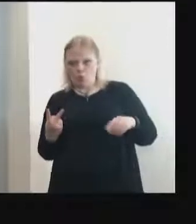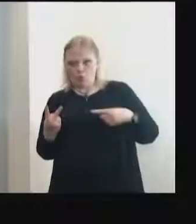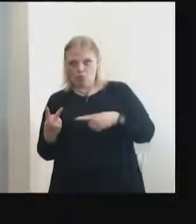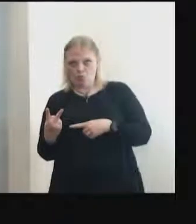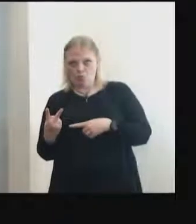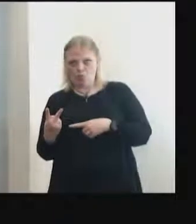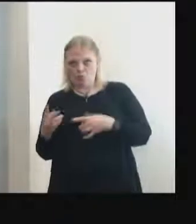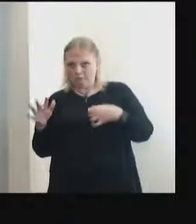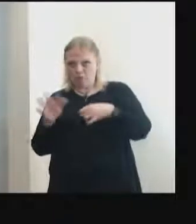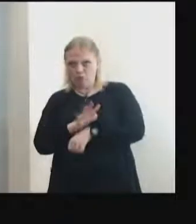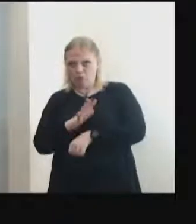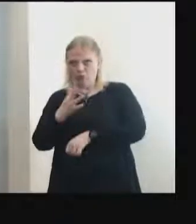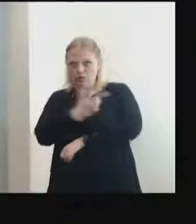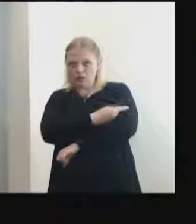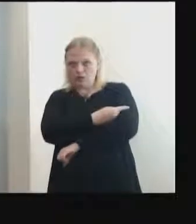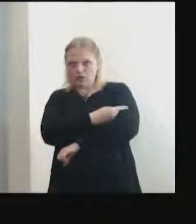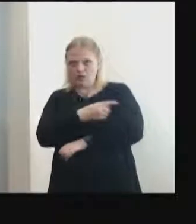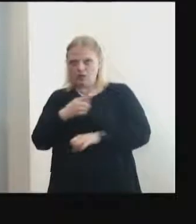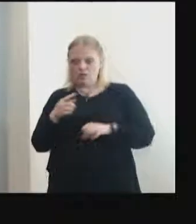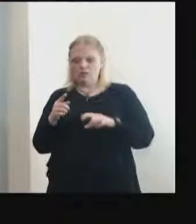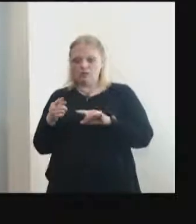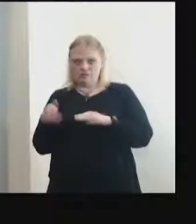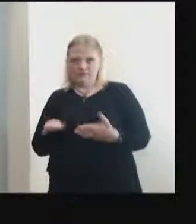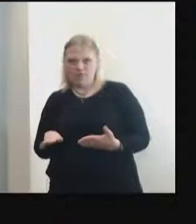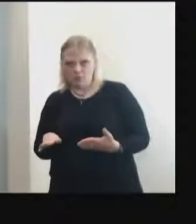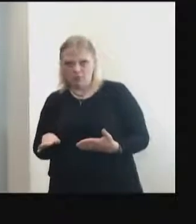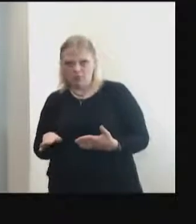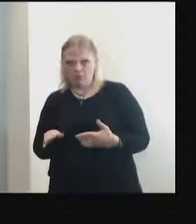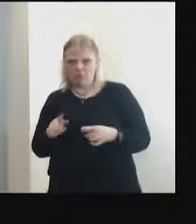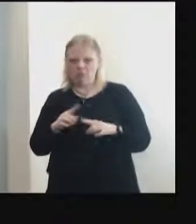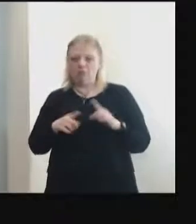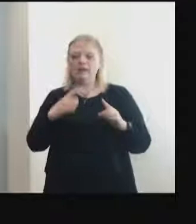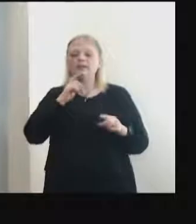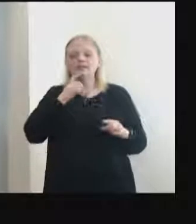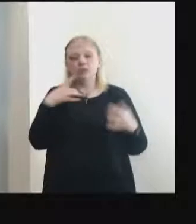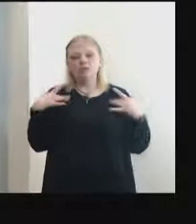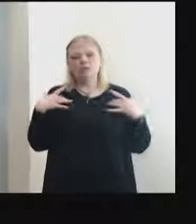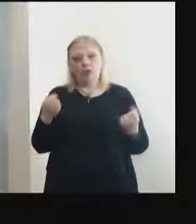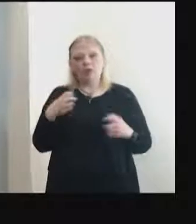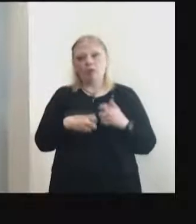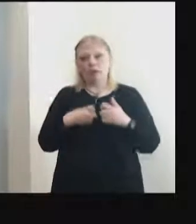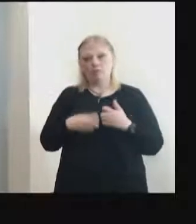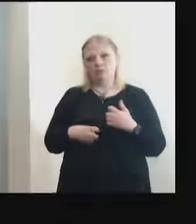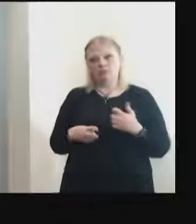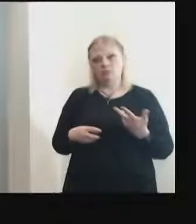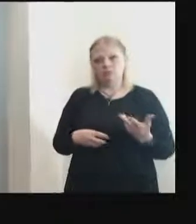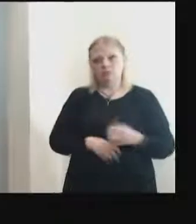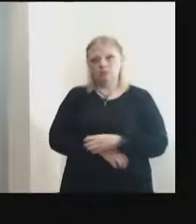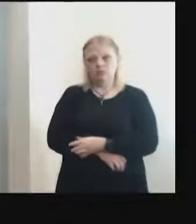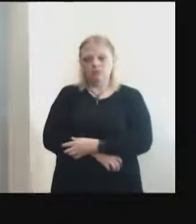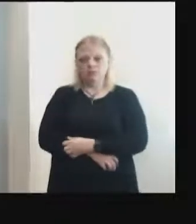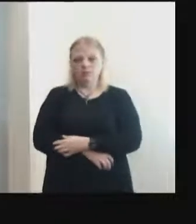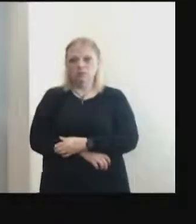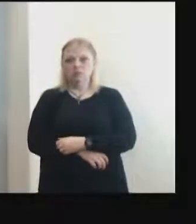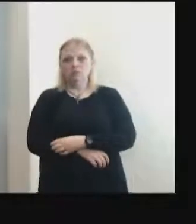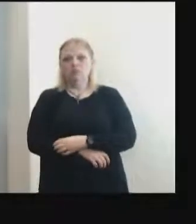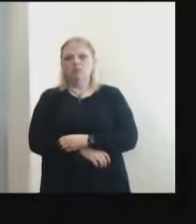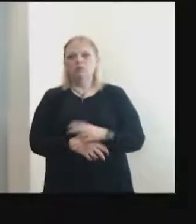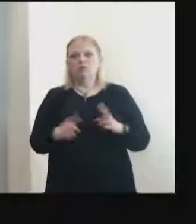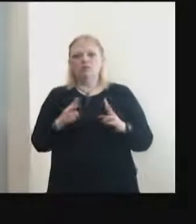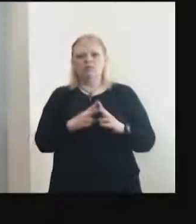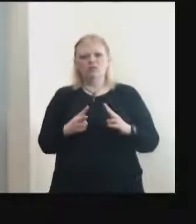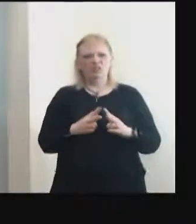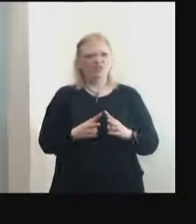died even though they were vaccinated, but they had serious immunocompromised issues beforehand. And here's a very